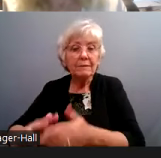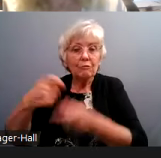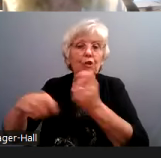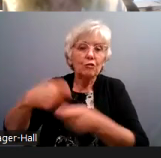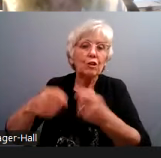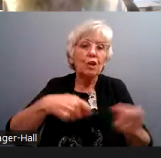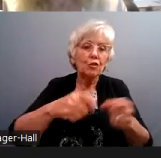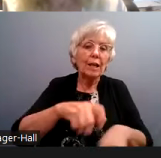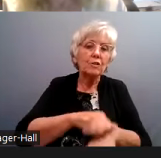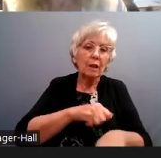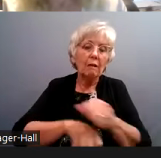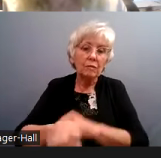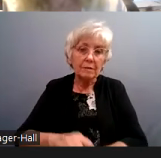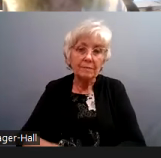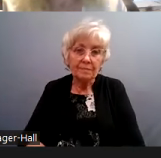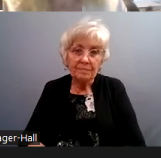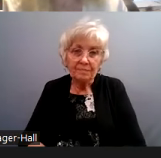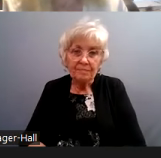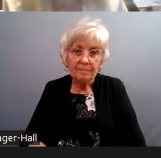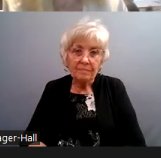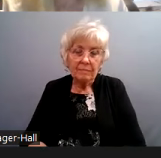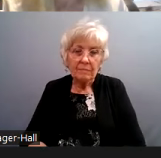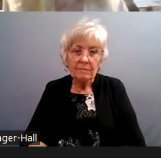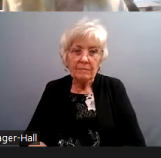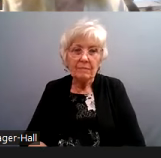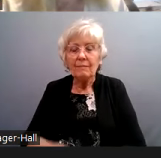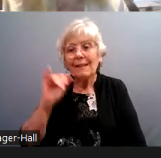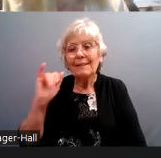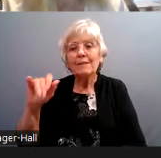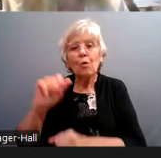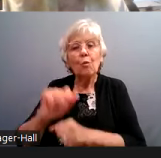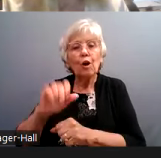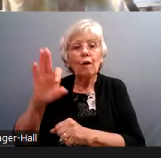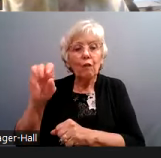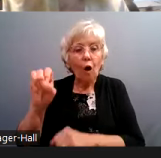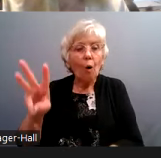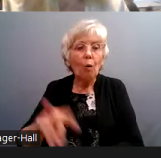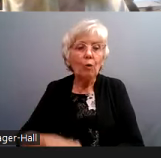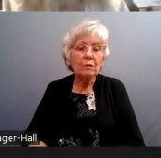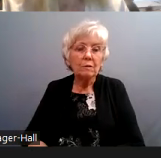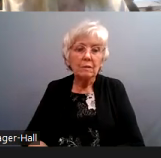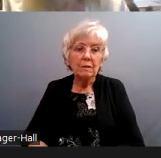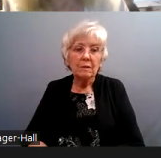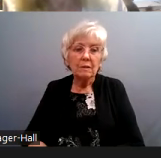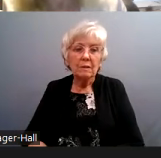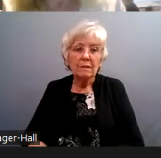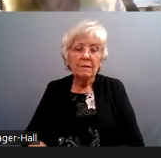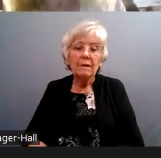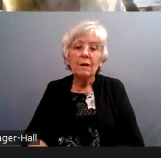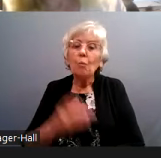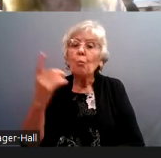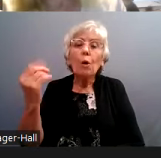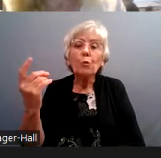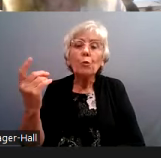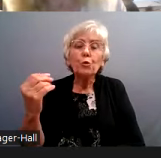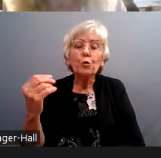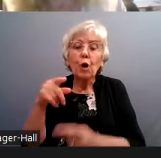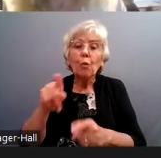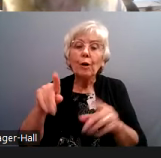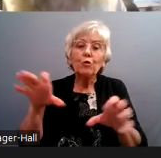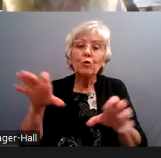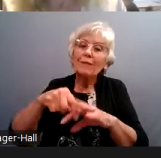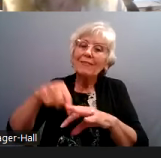And then just more, just kind of like a workflow, how things would go when you're in, when you're doing the